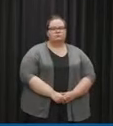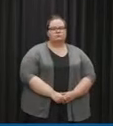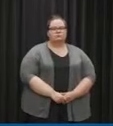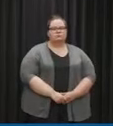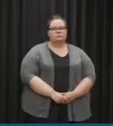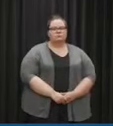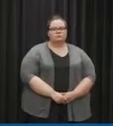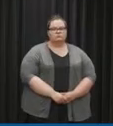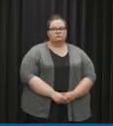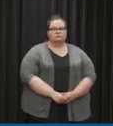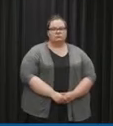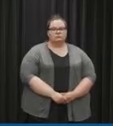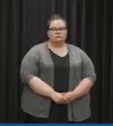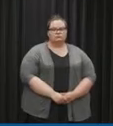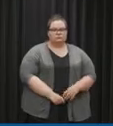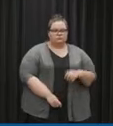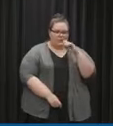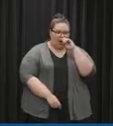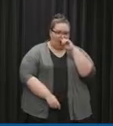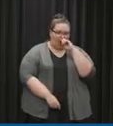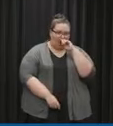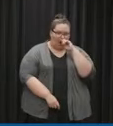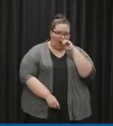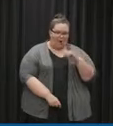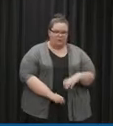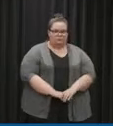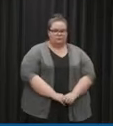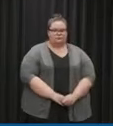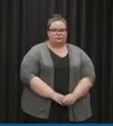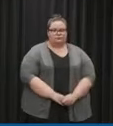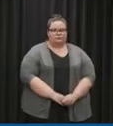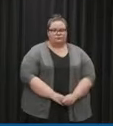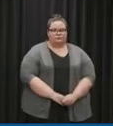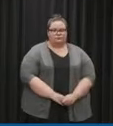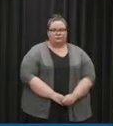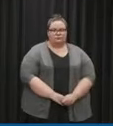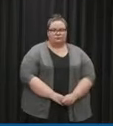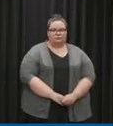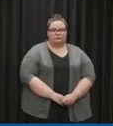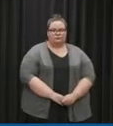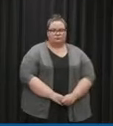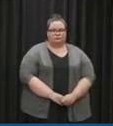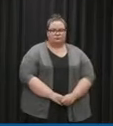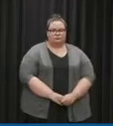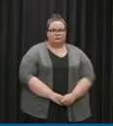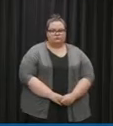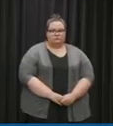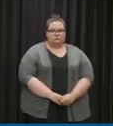and other extracurricular activities within schools, for example, science groups,